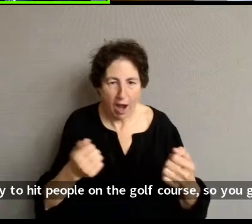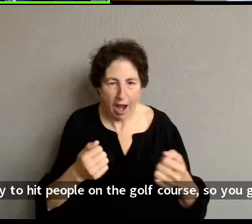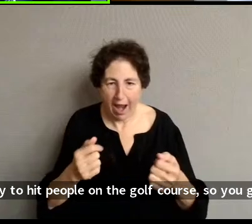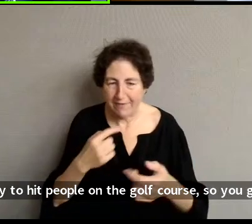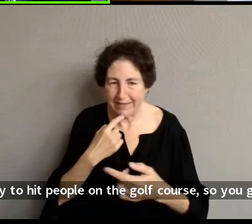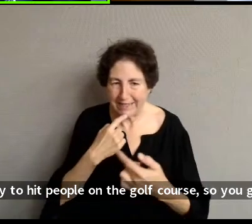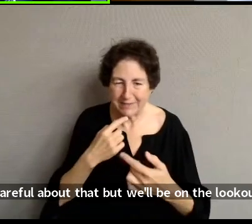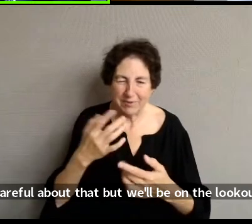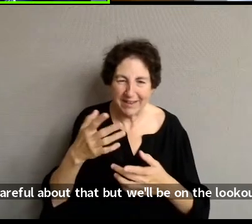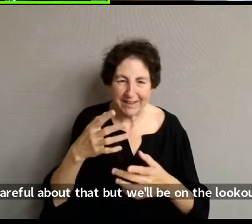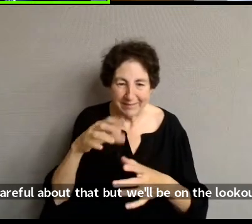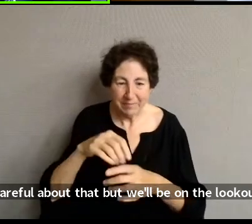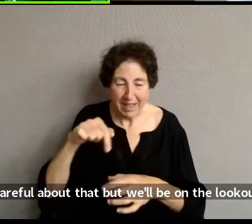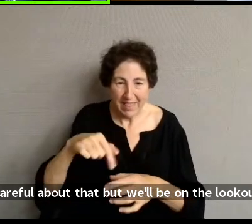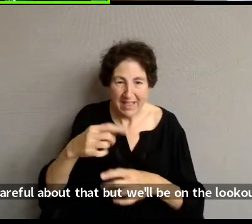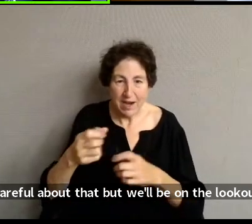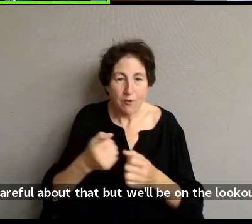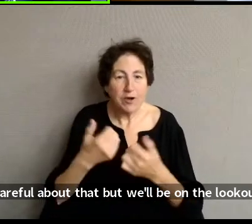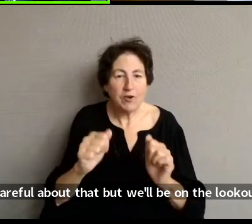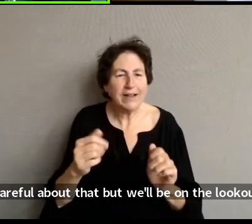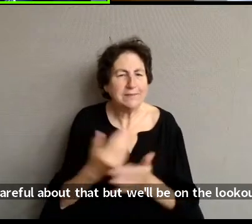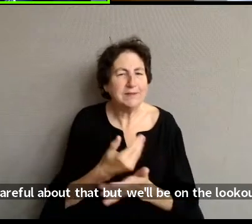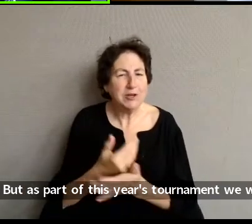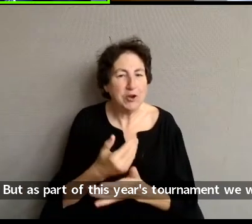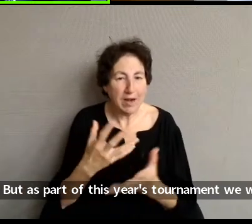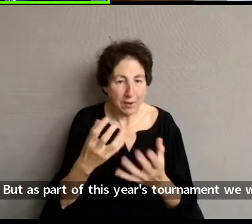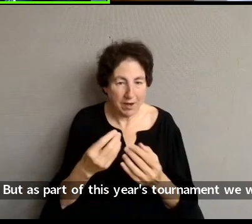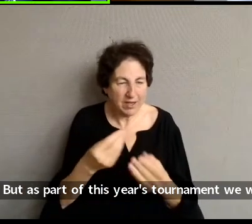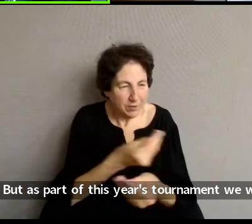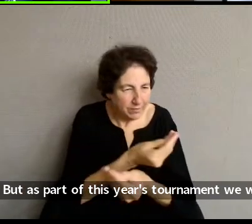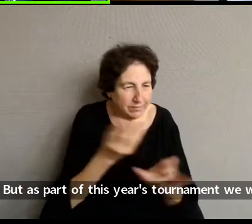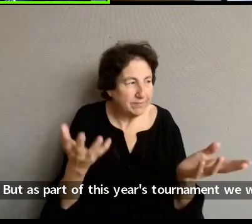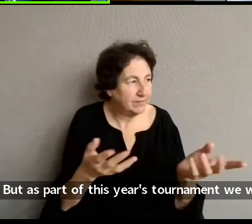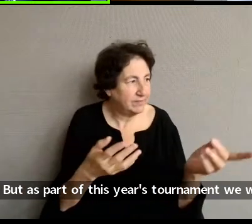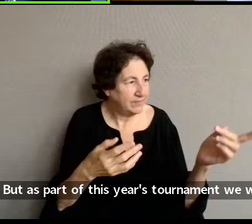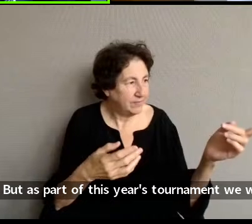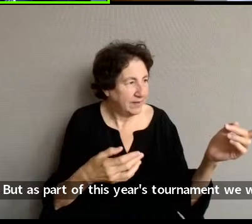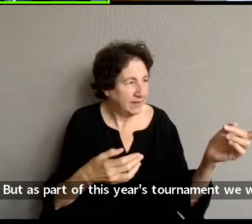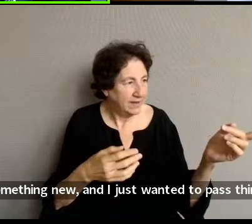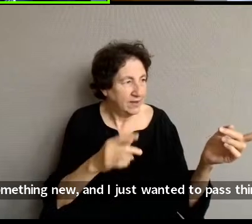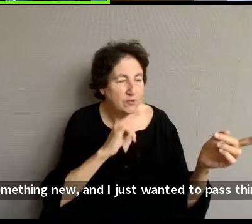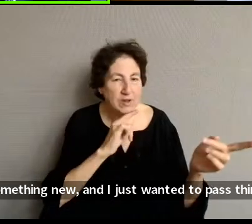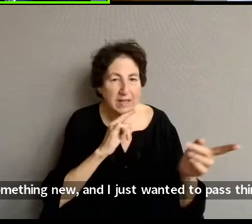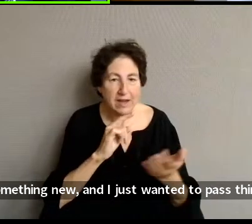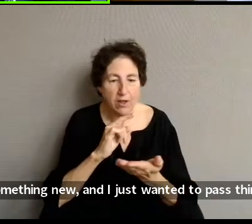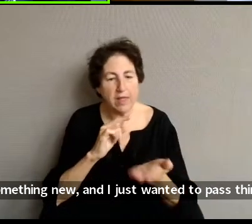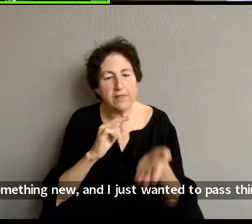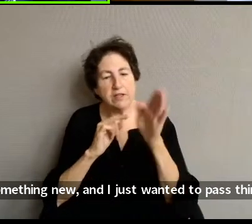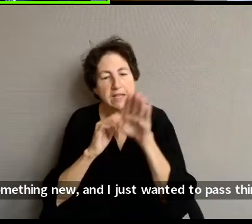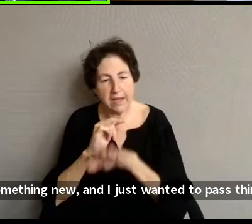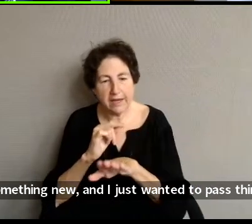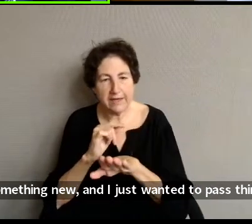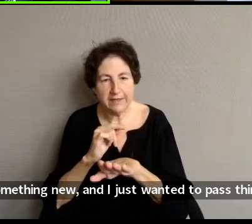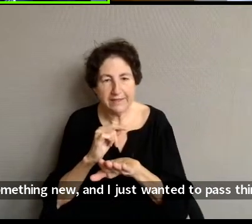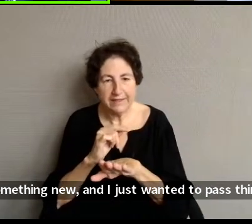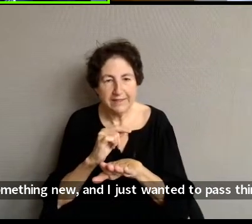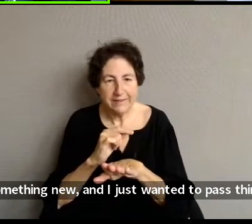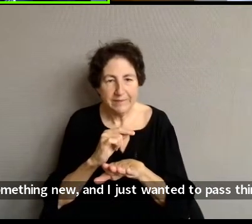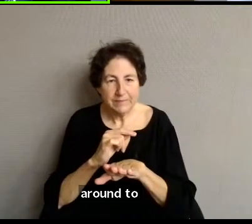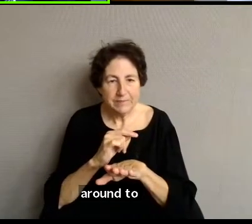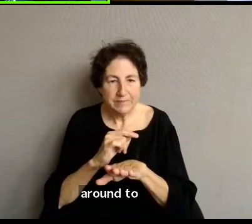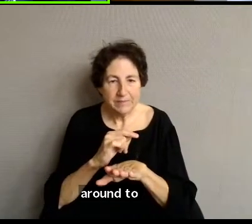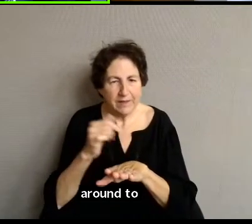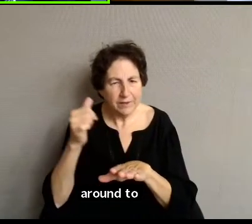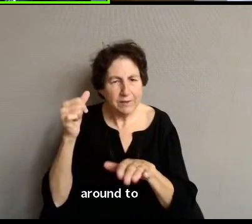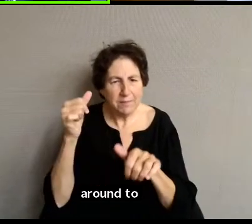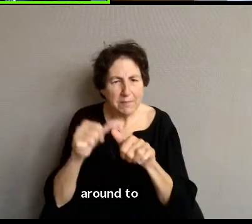but as part of this year's tournament, we're trying something new, and I just wanted to pass these around to you actually on the other side of that sheet, Dr. Sartorius.